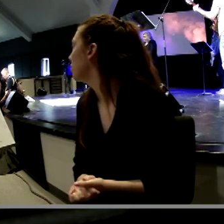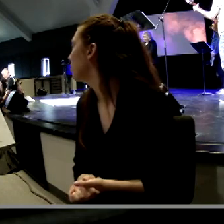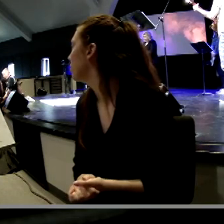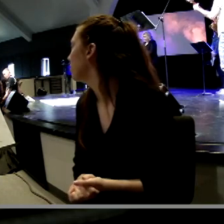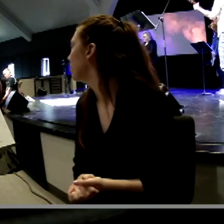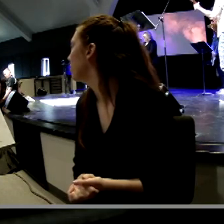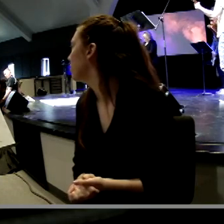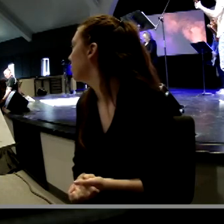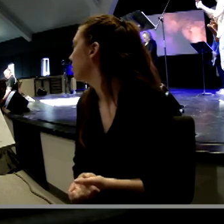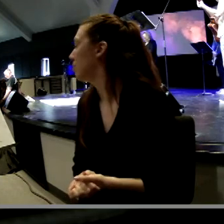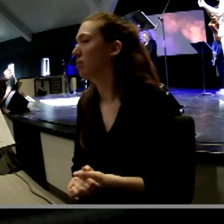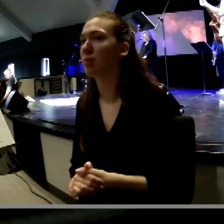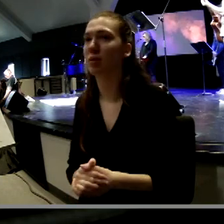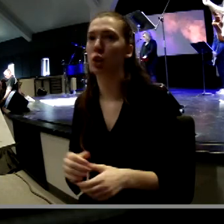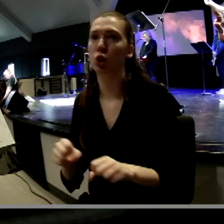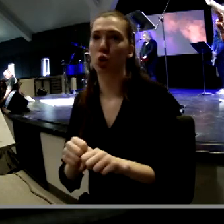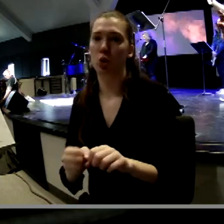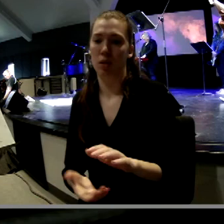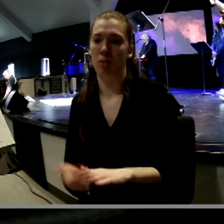Ryan, you can take your shoes off.